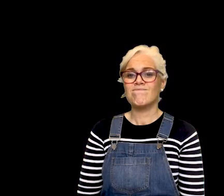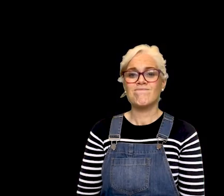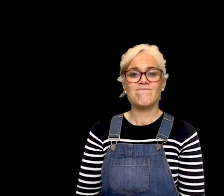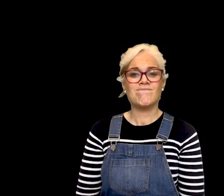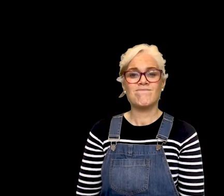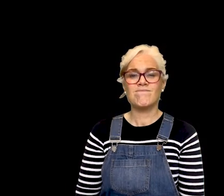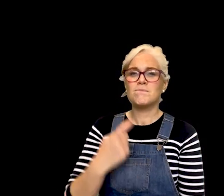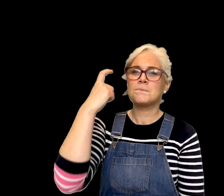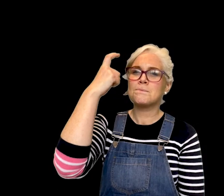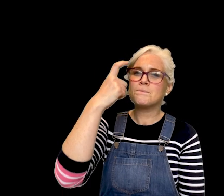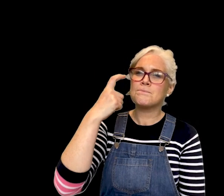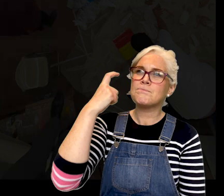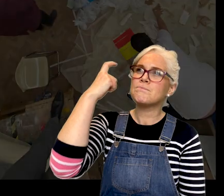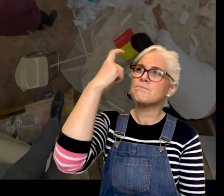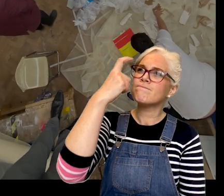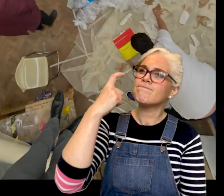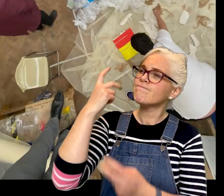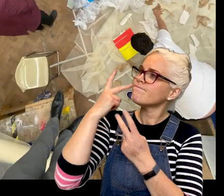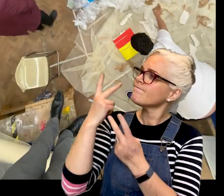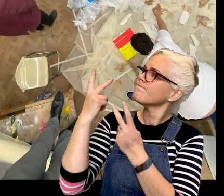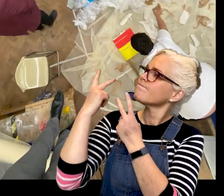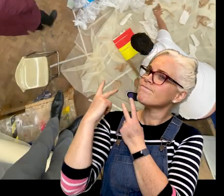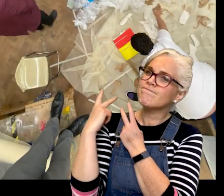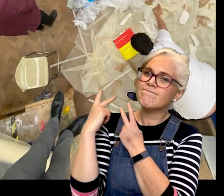embrace. As we reflect upon this